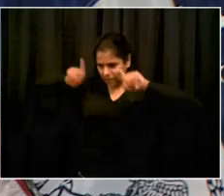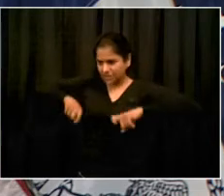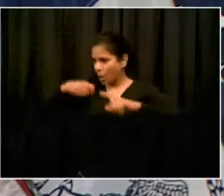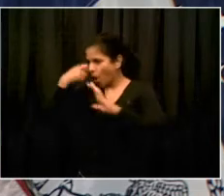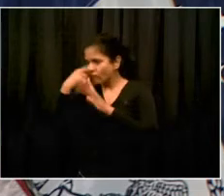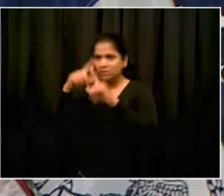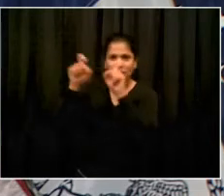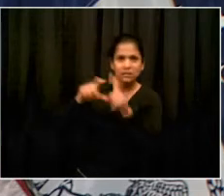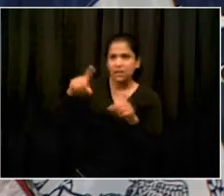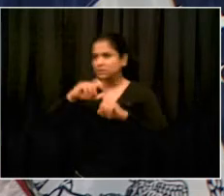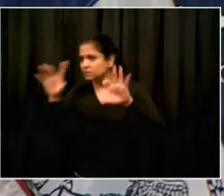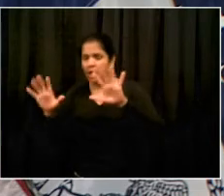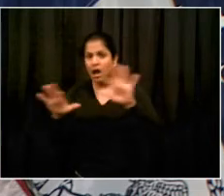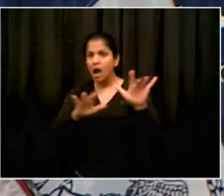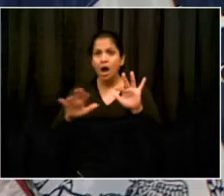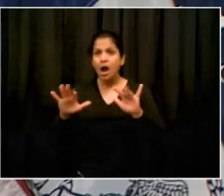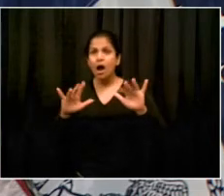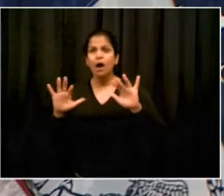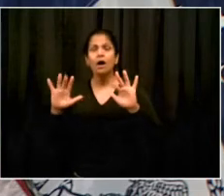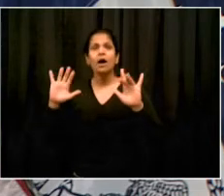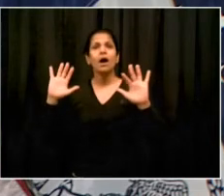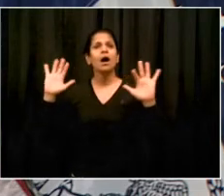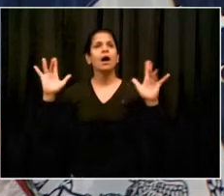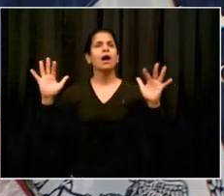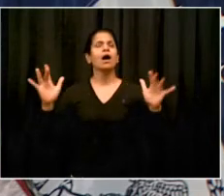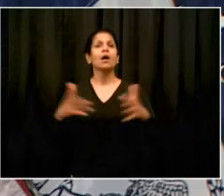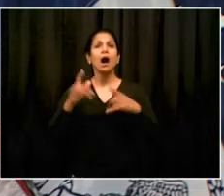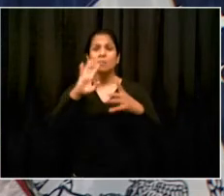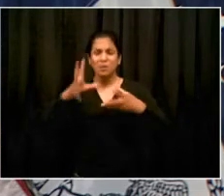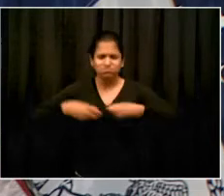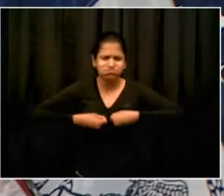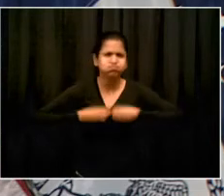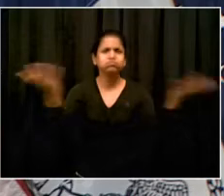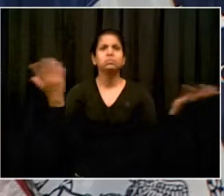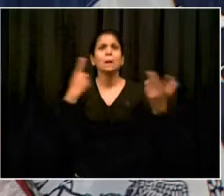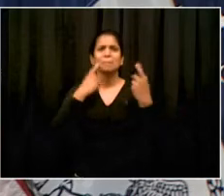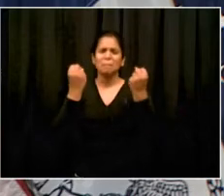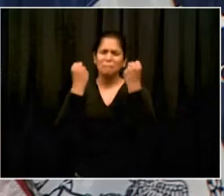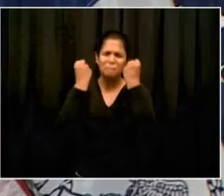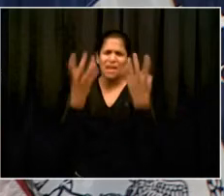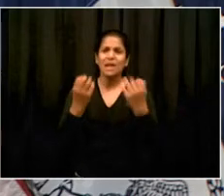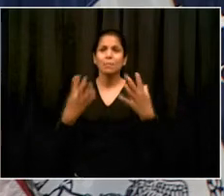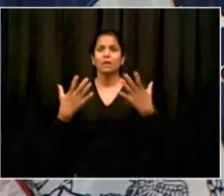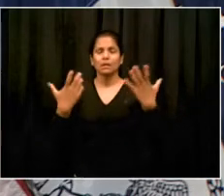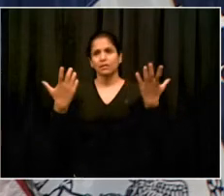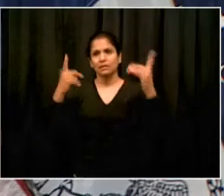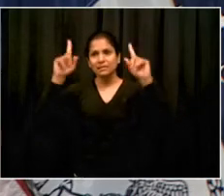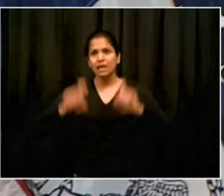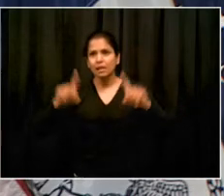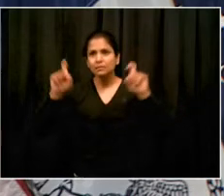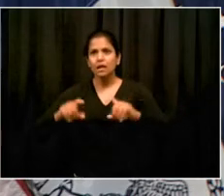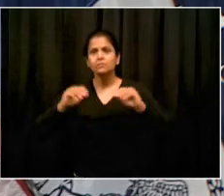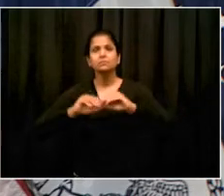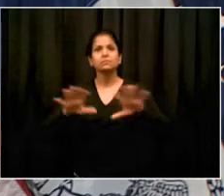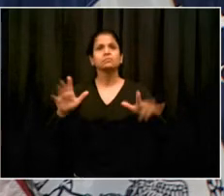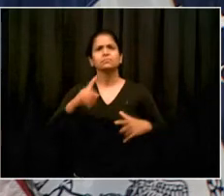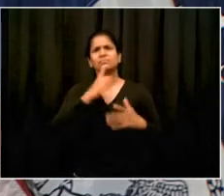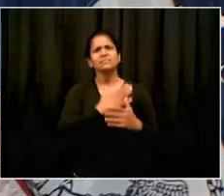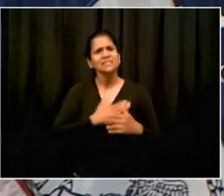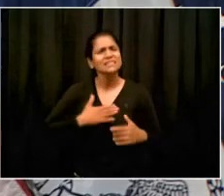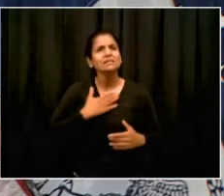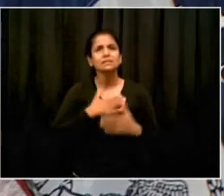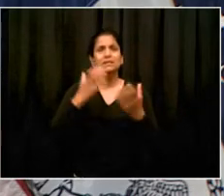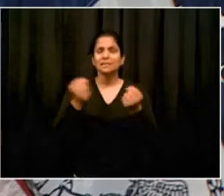There's plenty available now for New Yorkers to take advantage of for free. It is always free, fast,